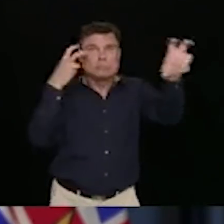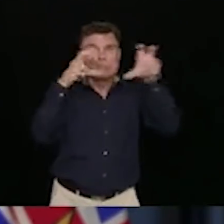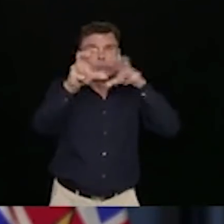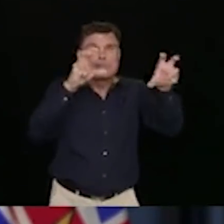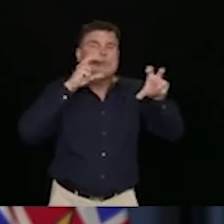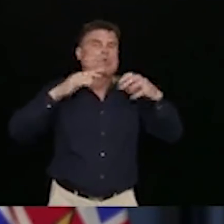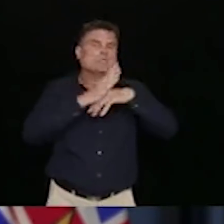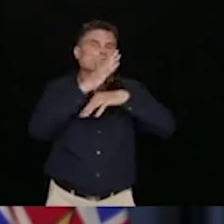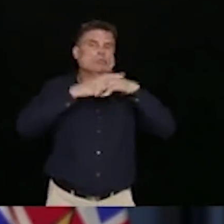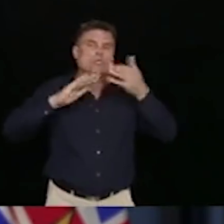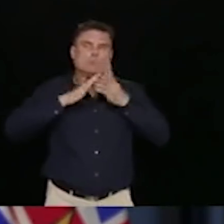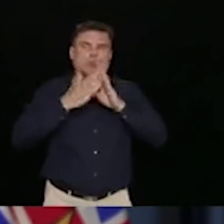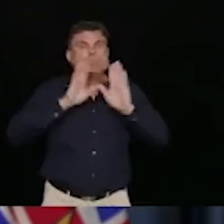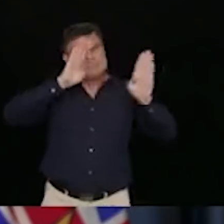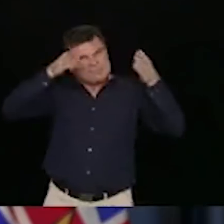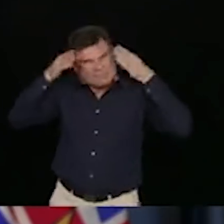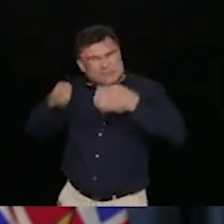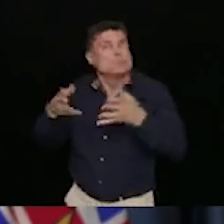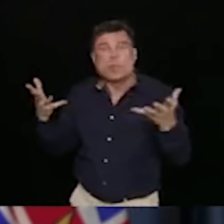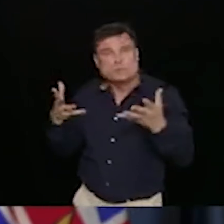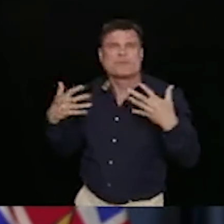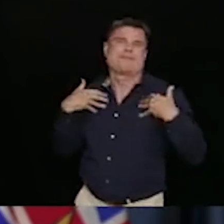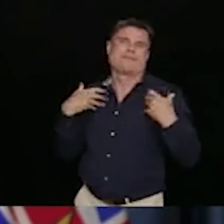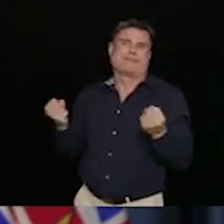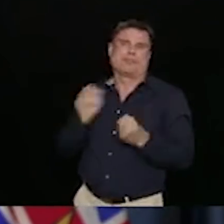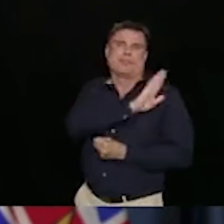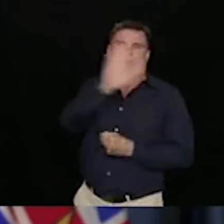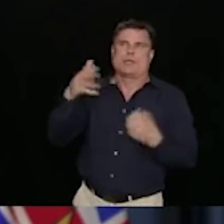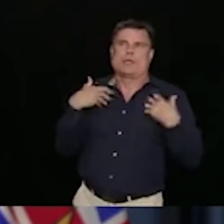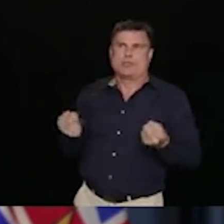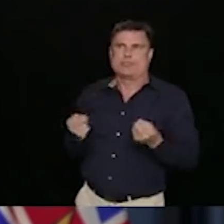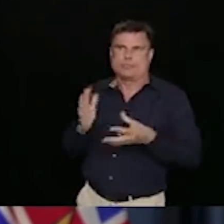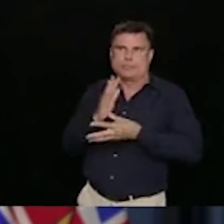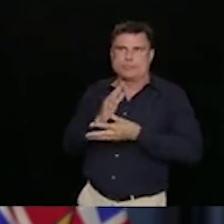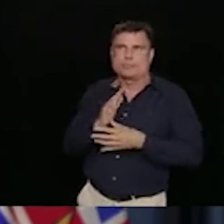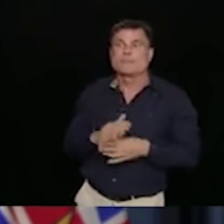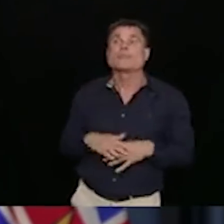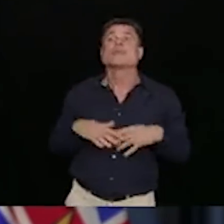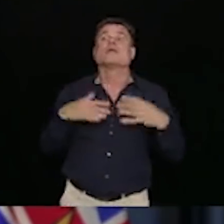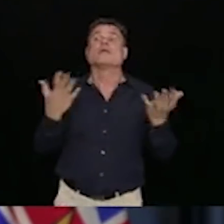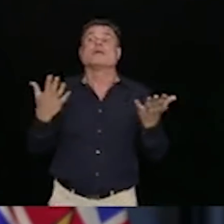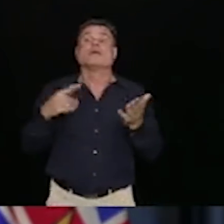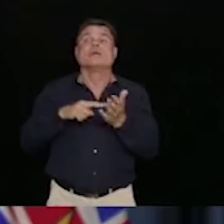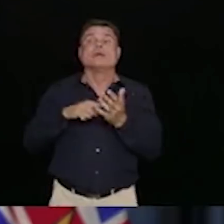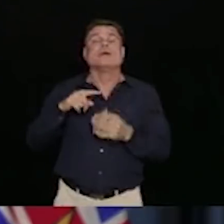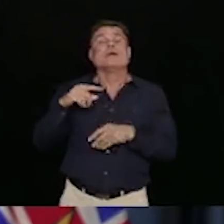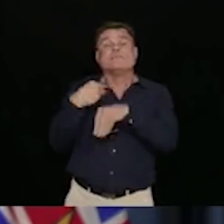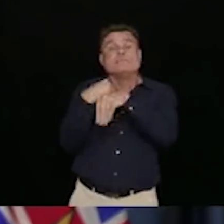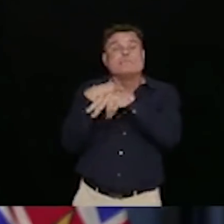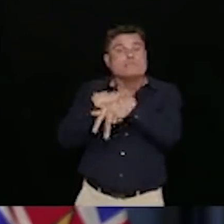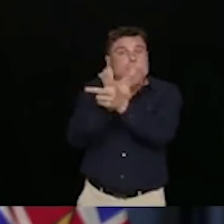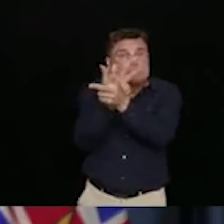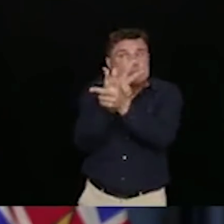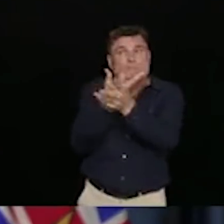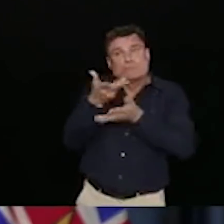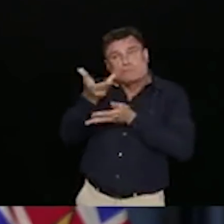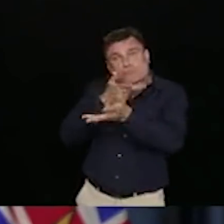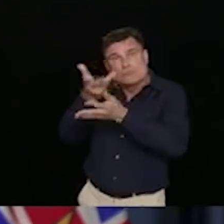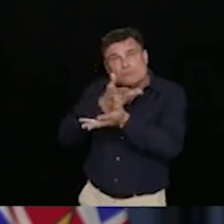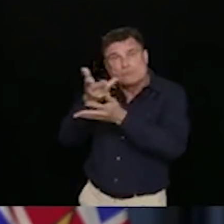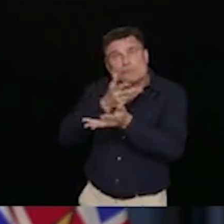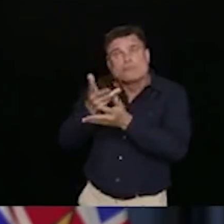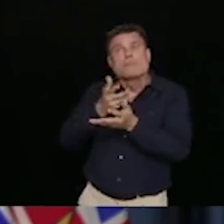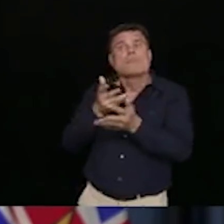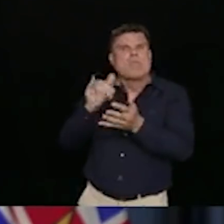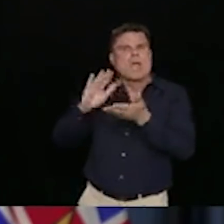providing health care. We want to make sure that we're bringing health into communities. Telehealth and a whole host of other technological innovations